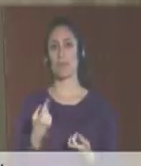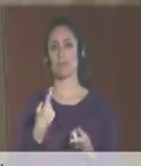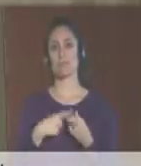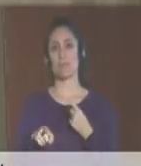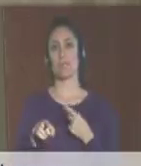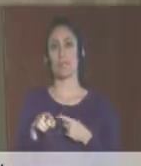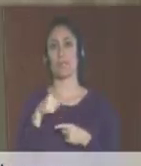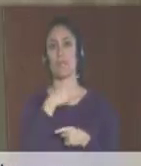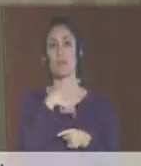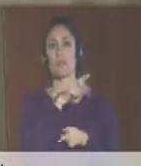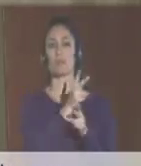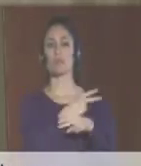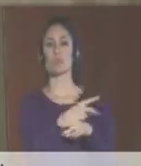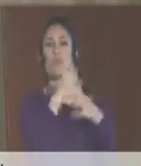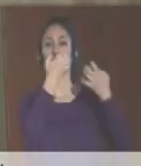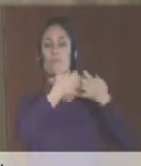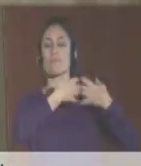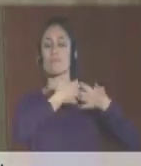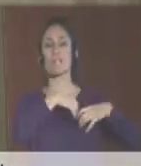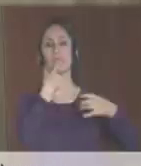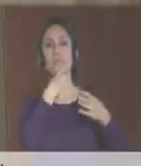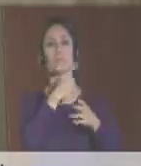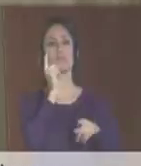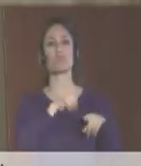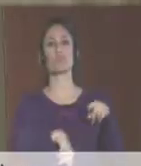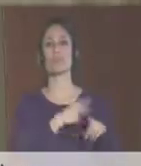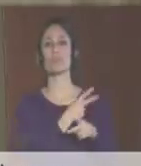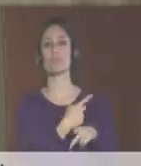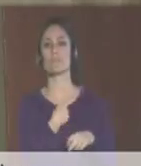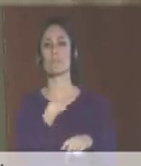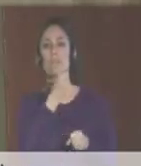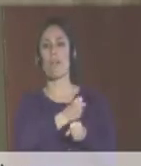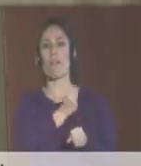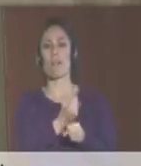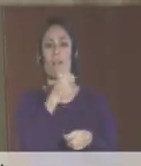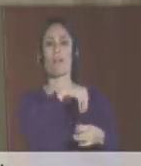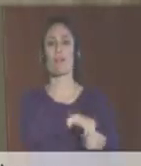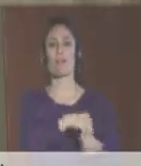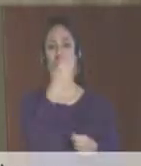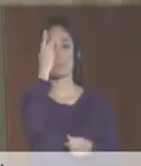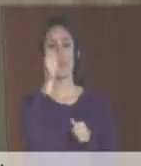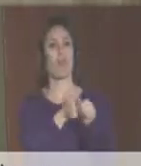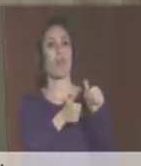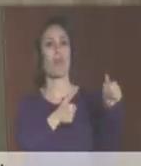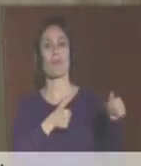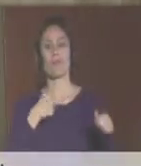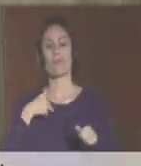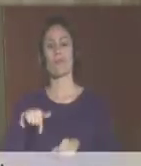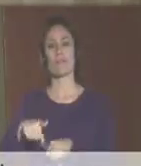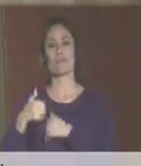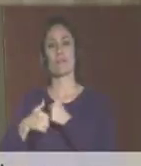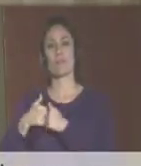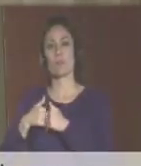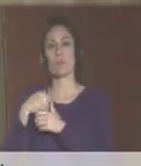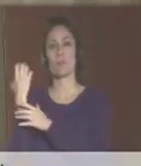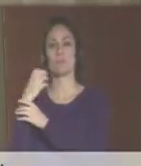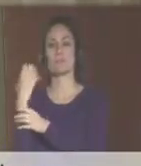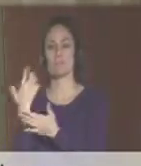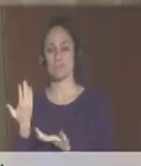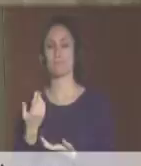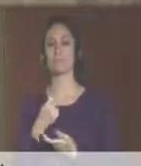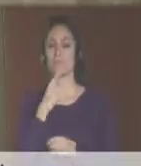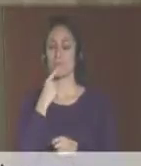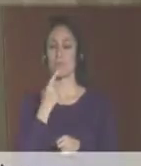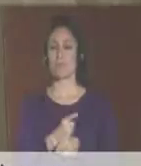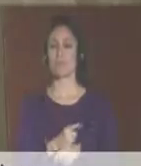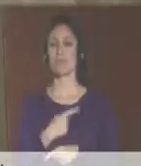the productivity of businesses. So one issue is not to think in an isolated manner. That joint action to look